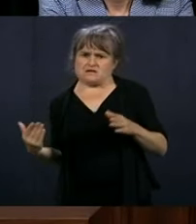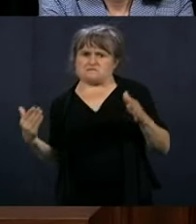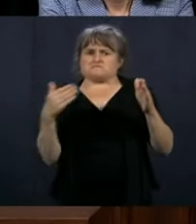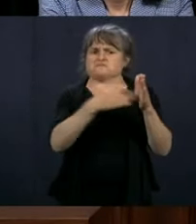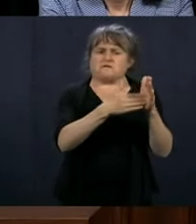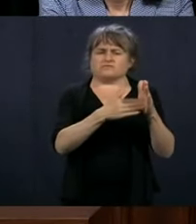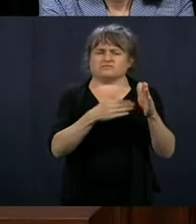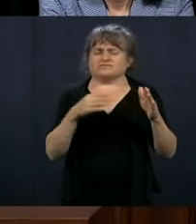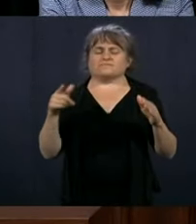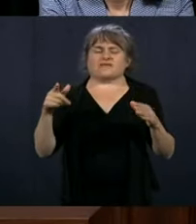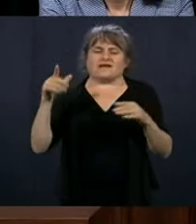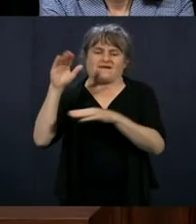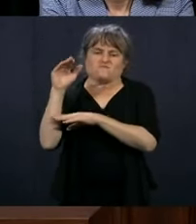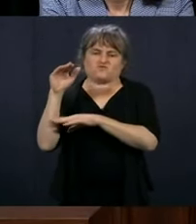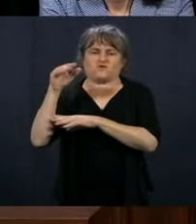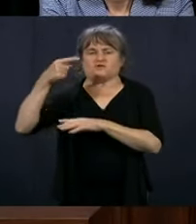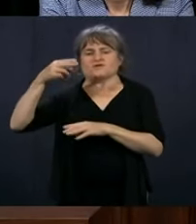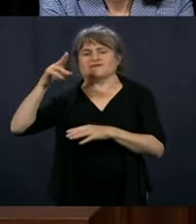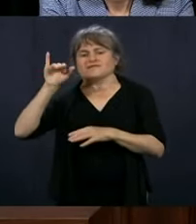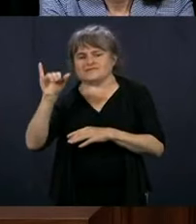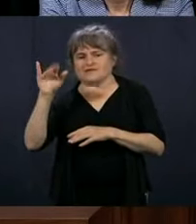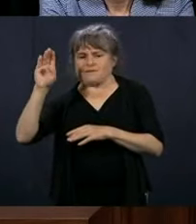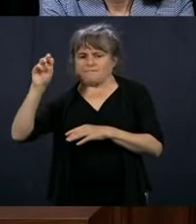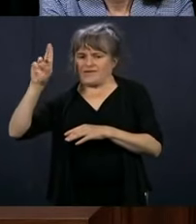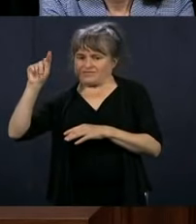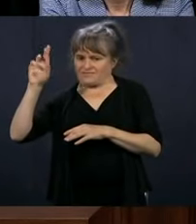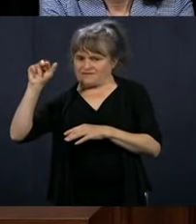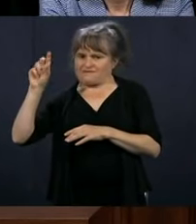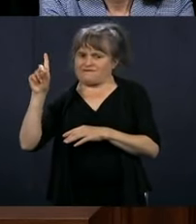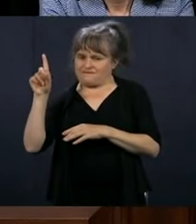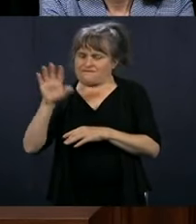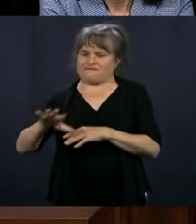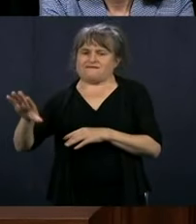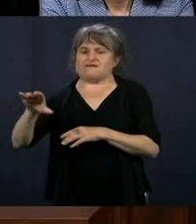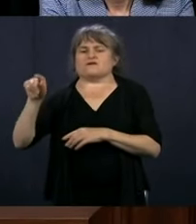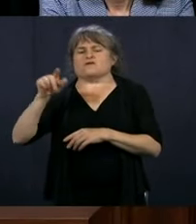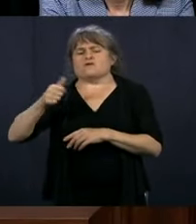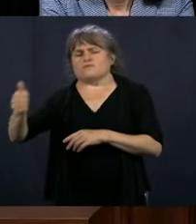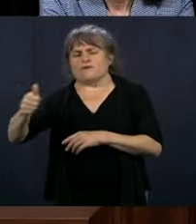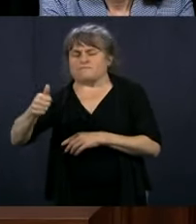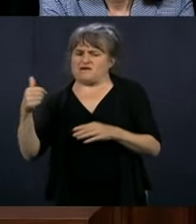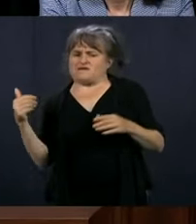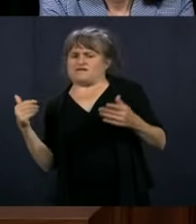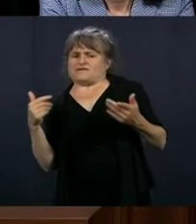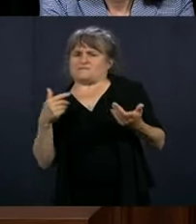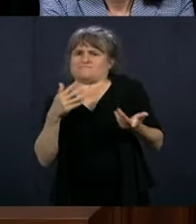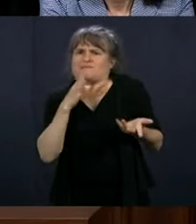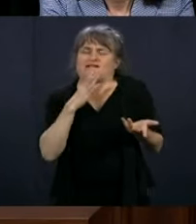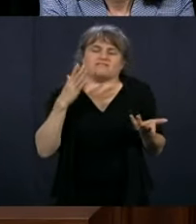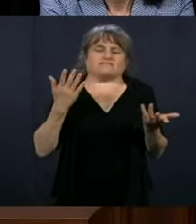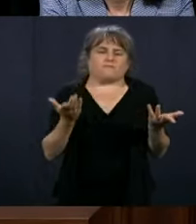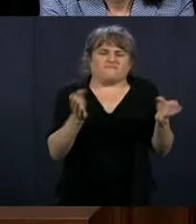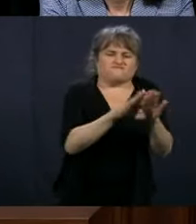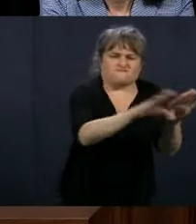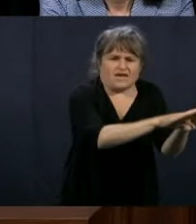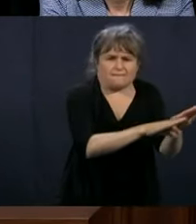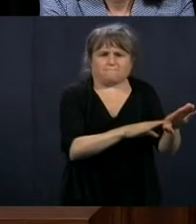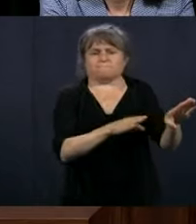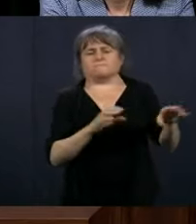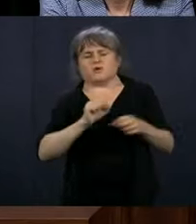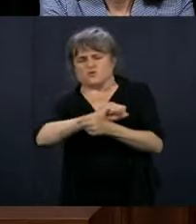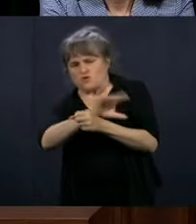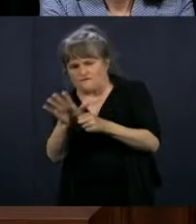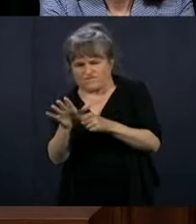of destroying Quebec because of the health measures and that want to remove certain aspects of